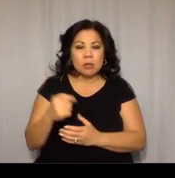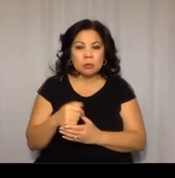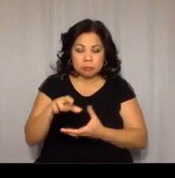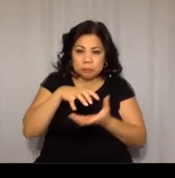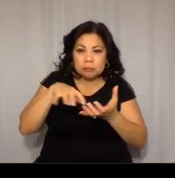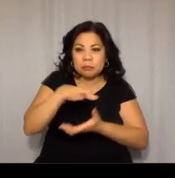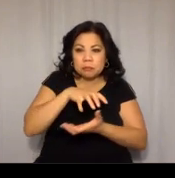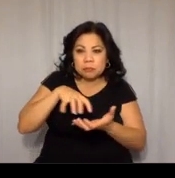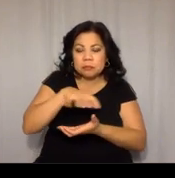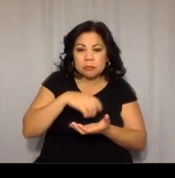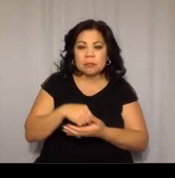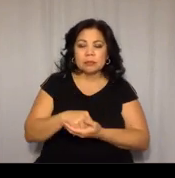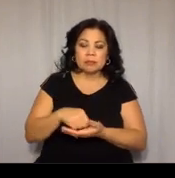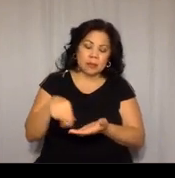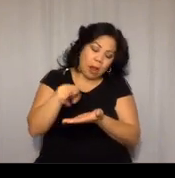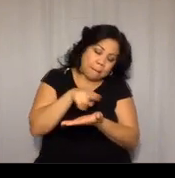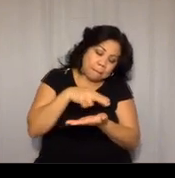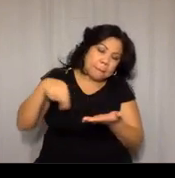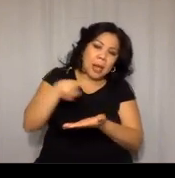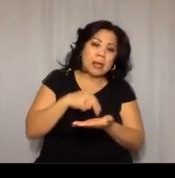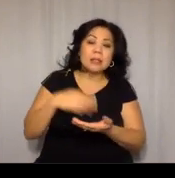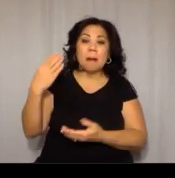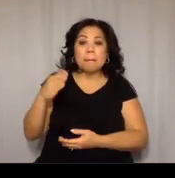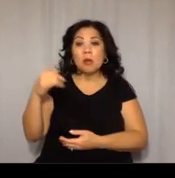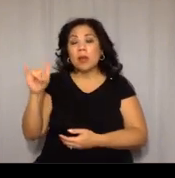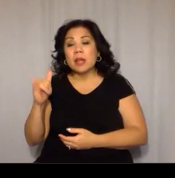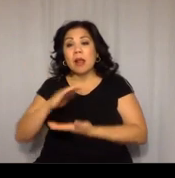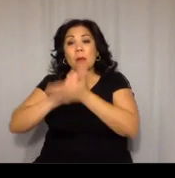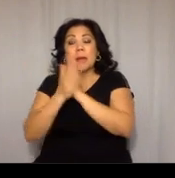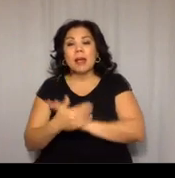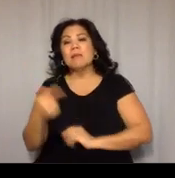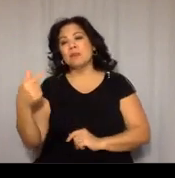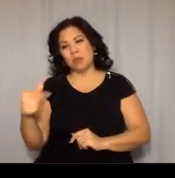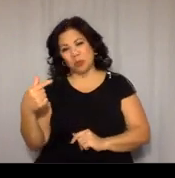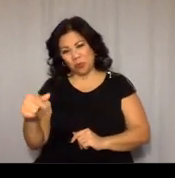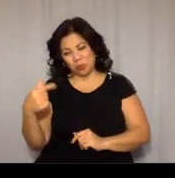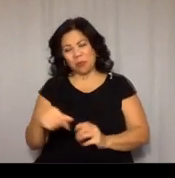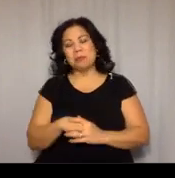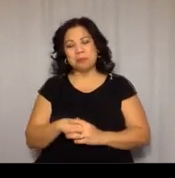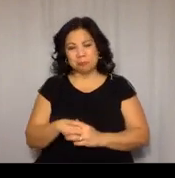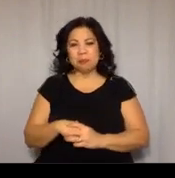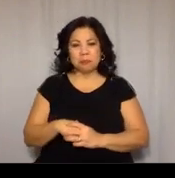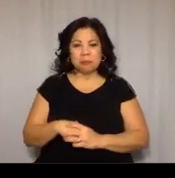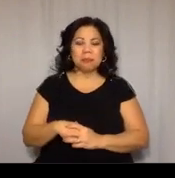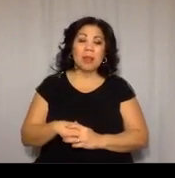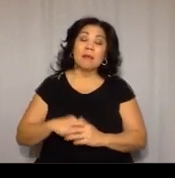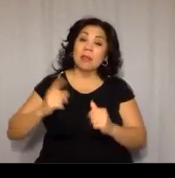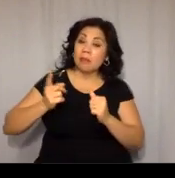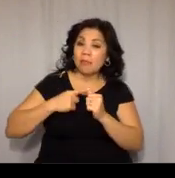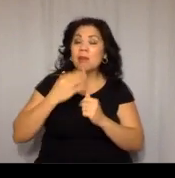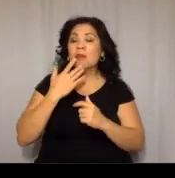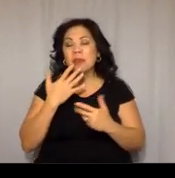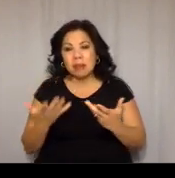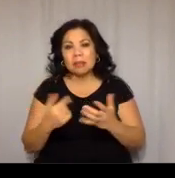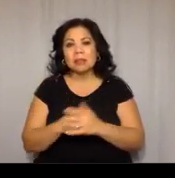blue, which of course blue and yellow make, that's right, makes green. So I'm going to have that be my first color, and